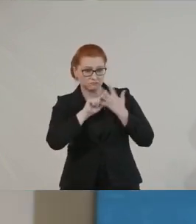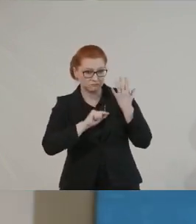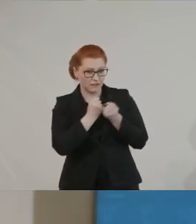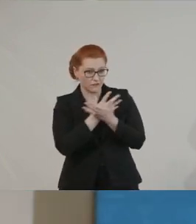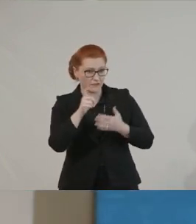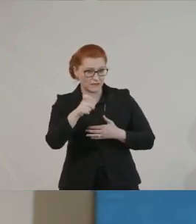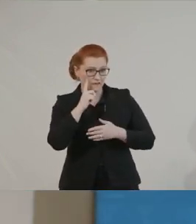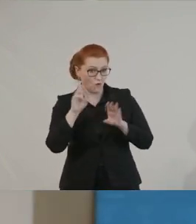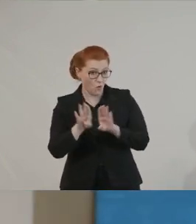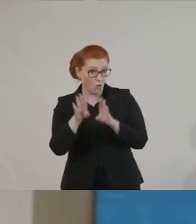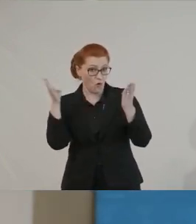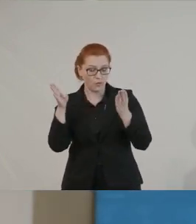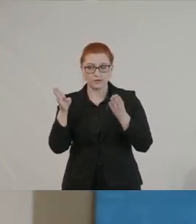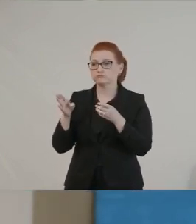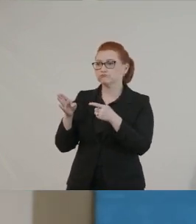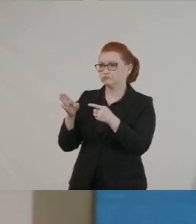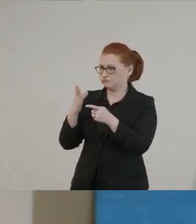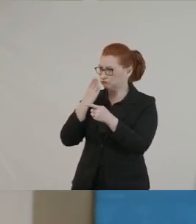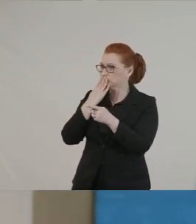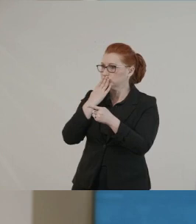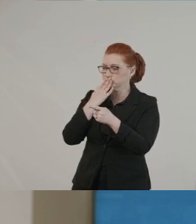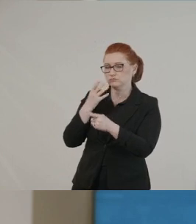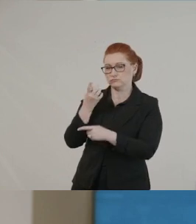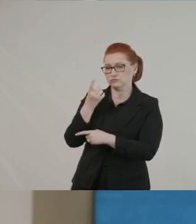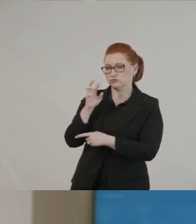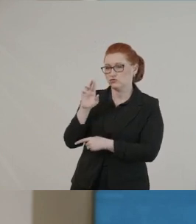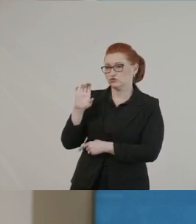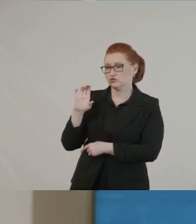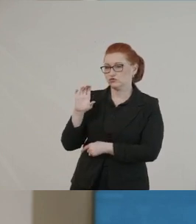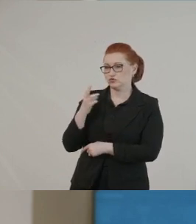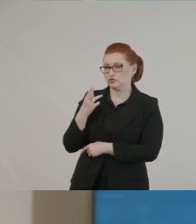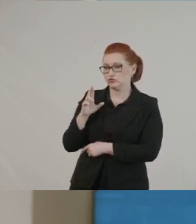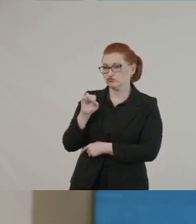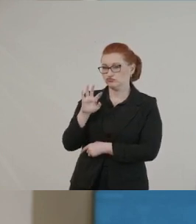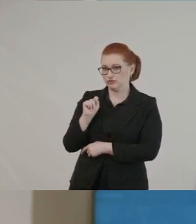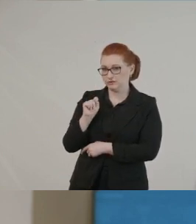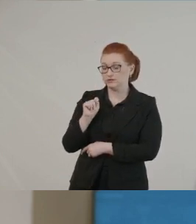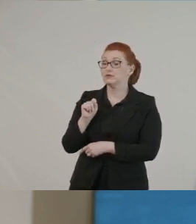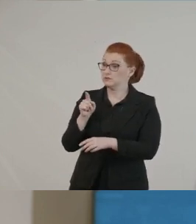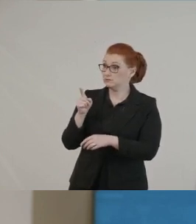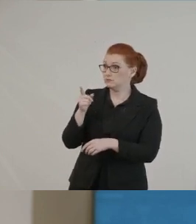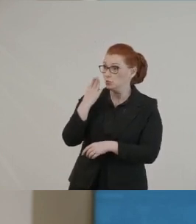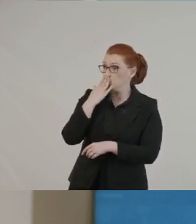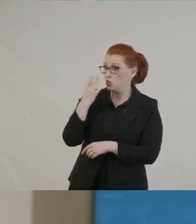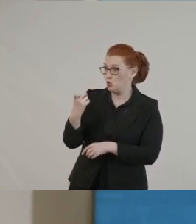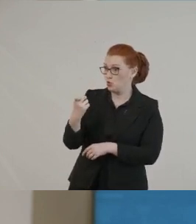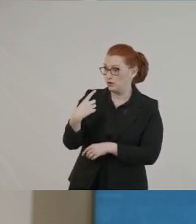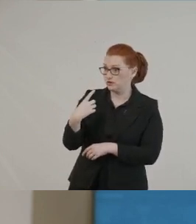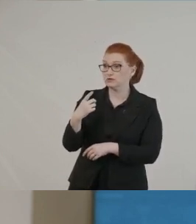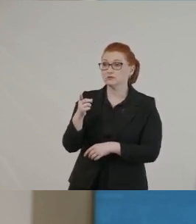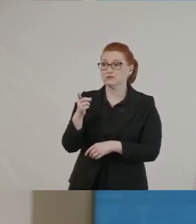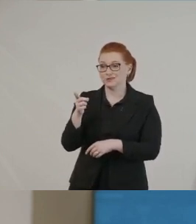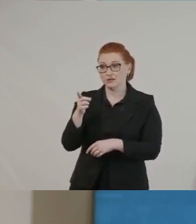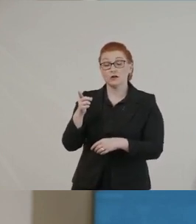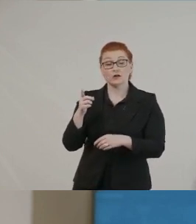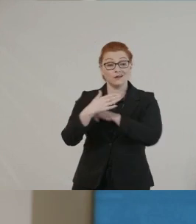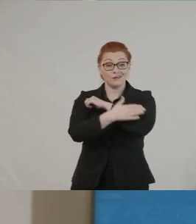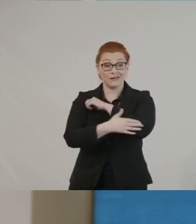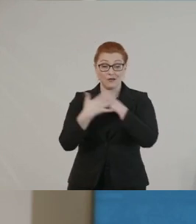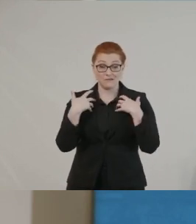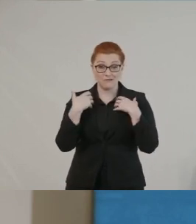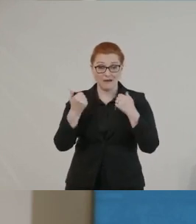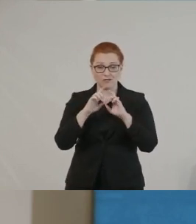So that's a really great question, and we are currently working with our county health departments. So just as you described, our county health departments are our boots on the